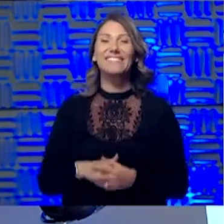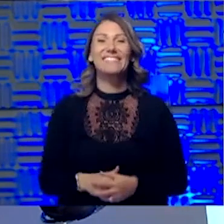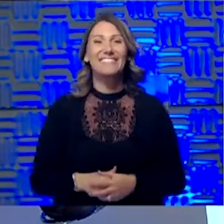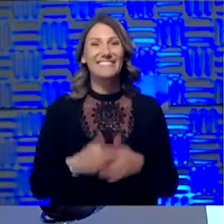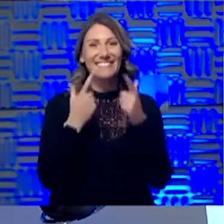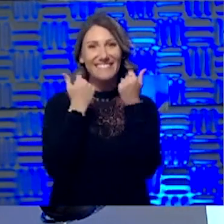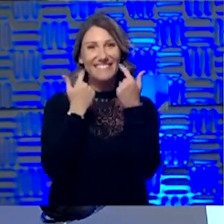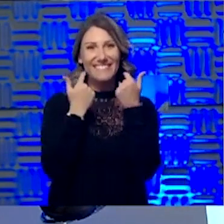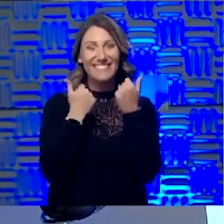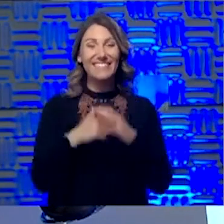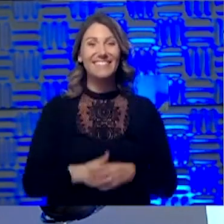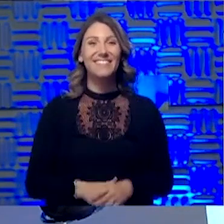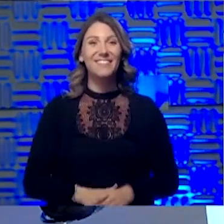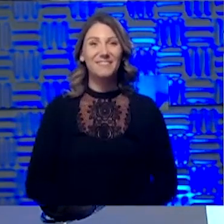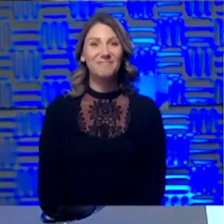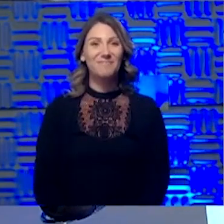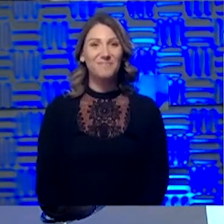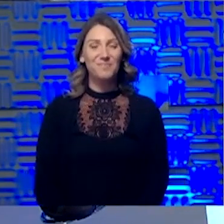others out there.